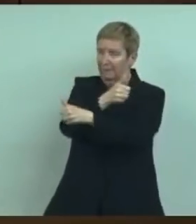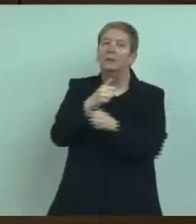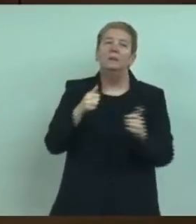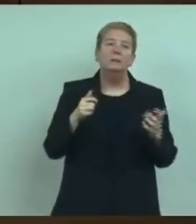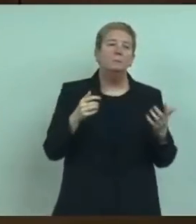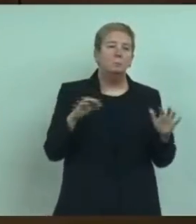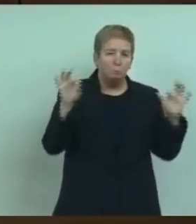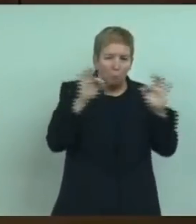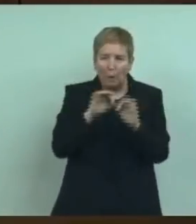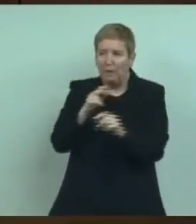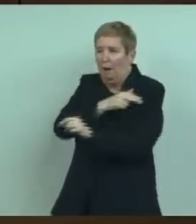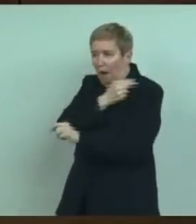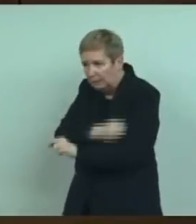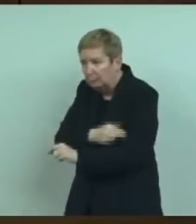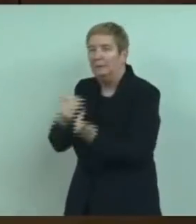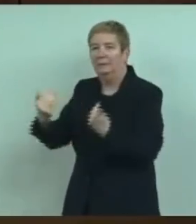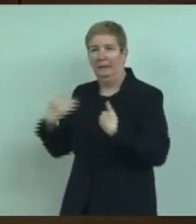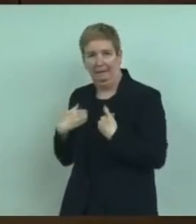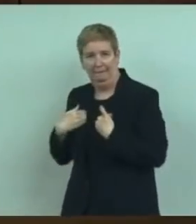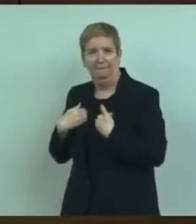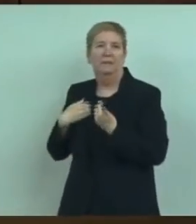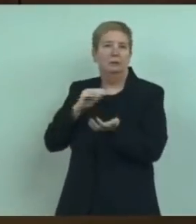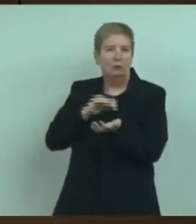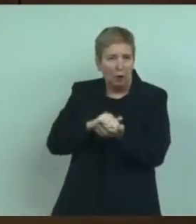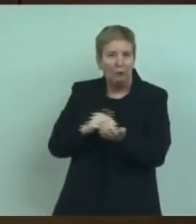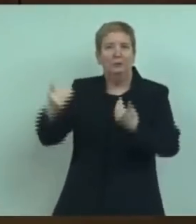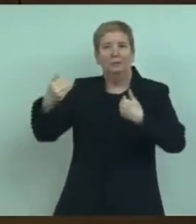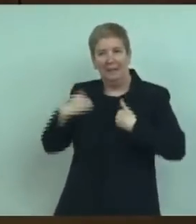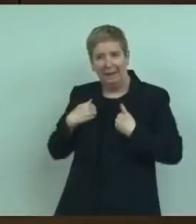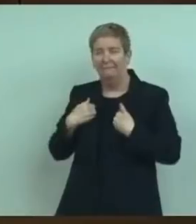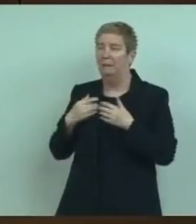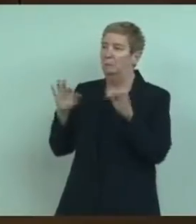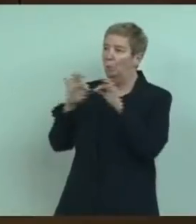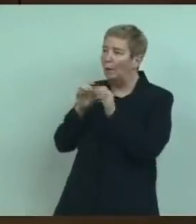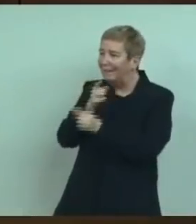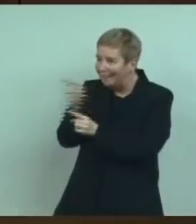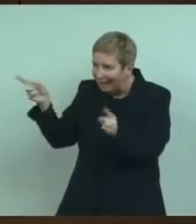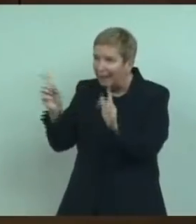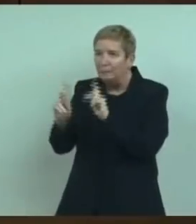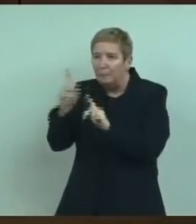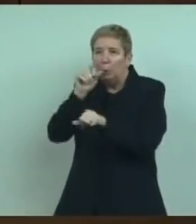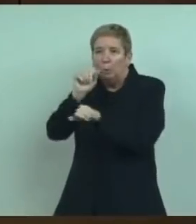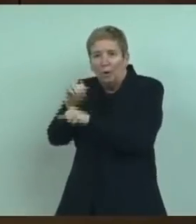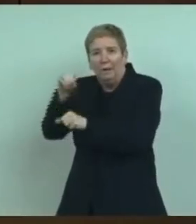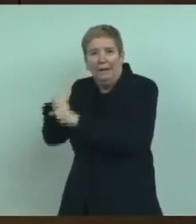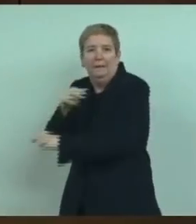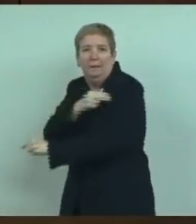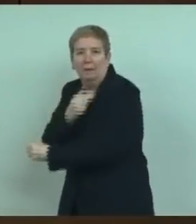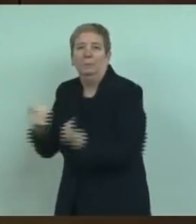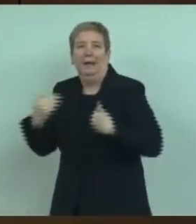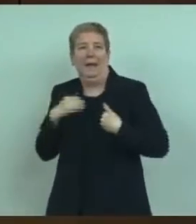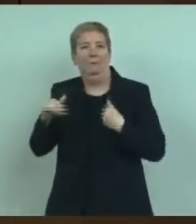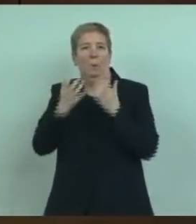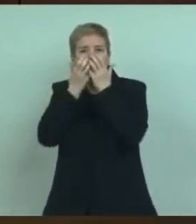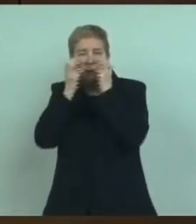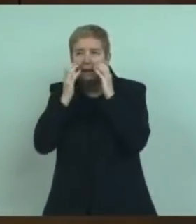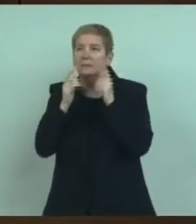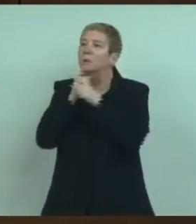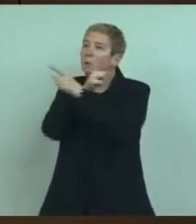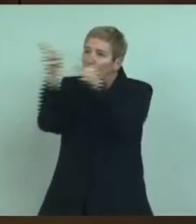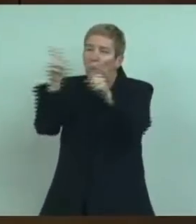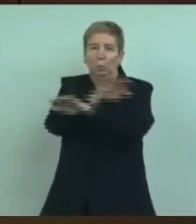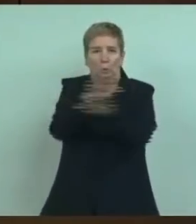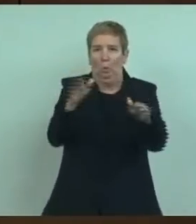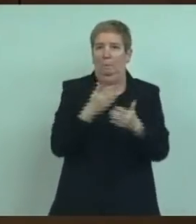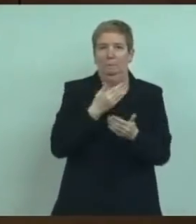providers can access these and make sure they're available for the folks that we need them for. What else should you